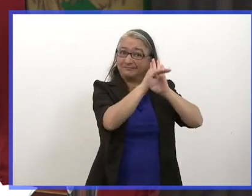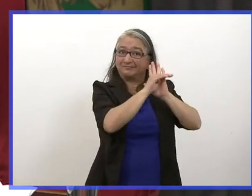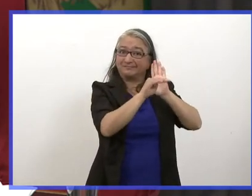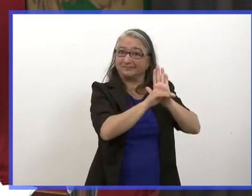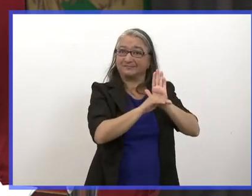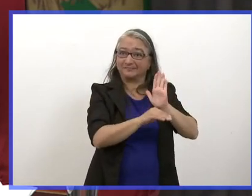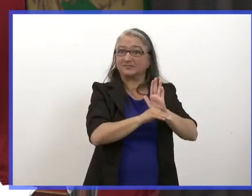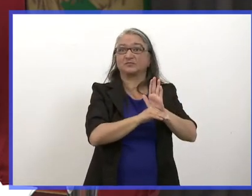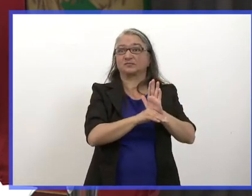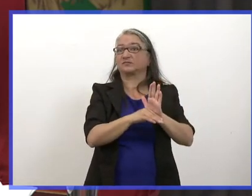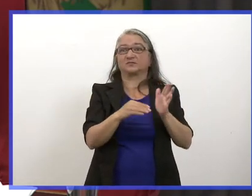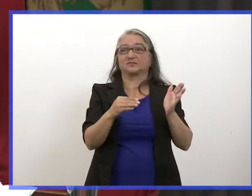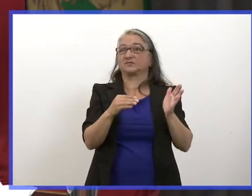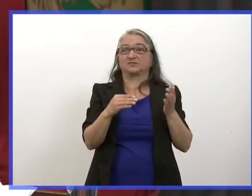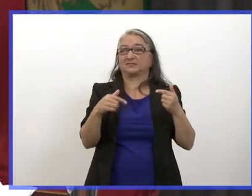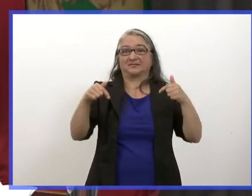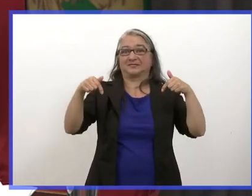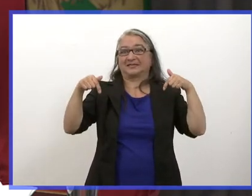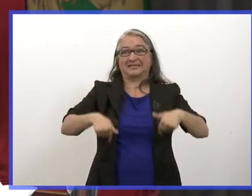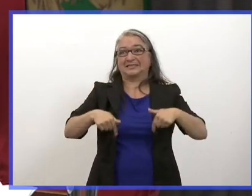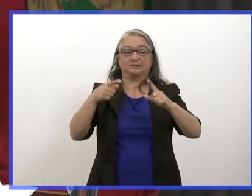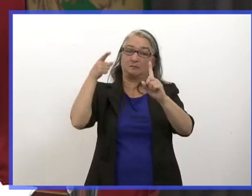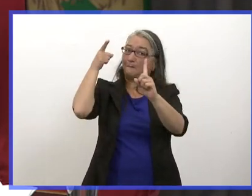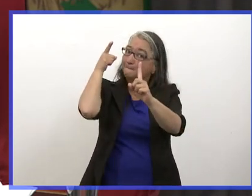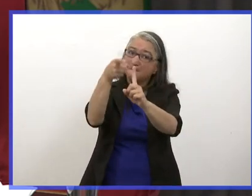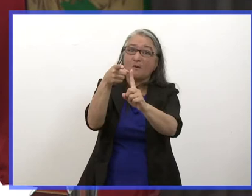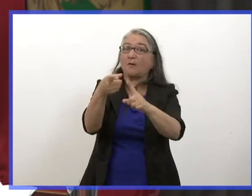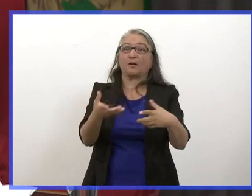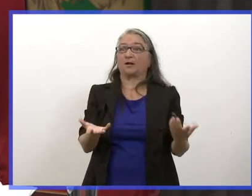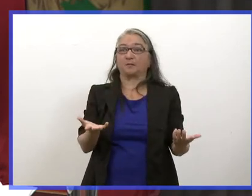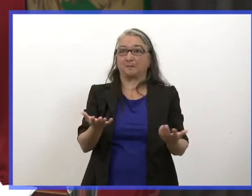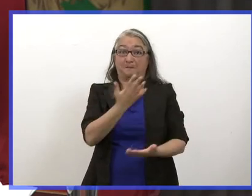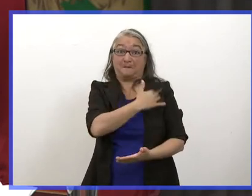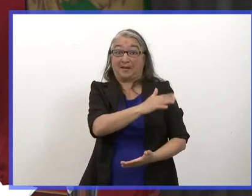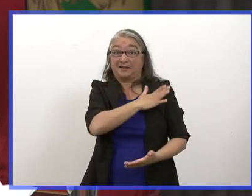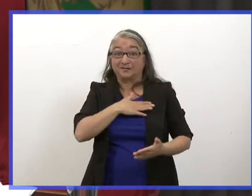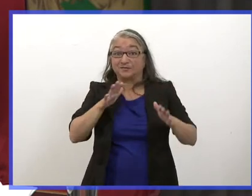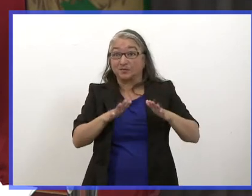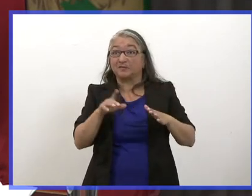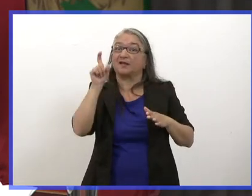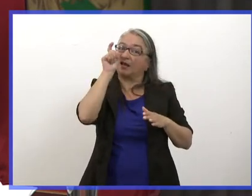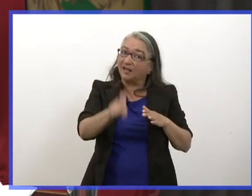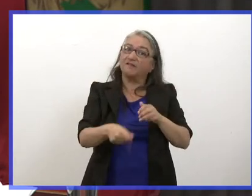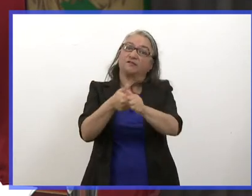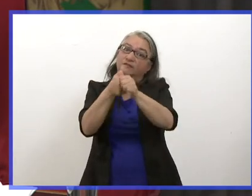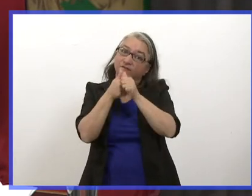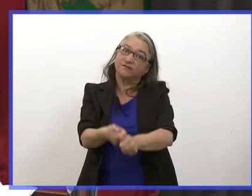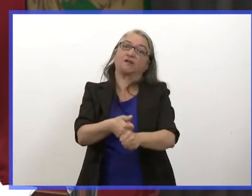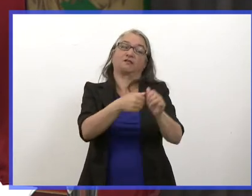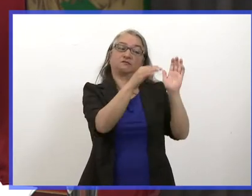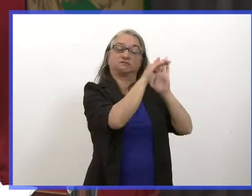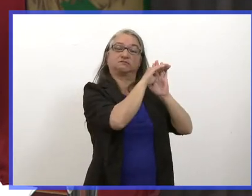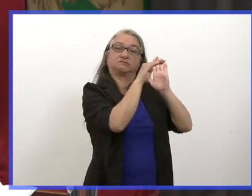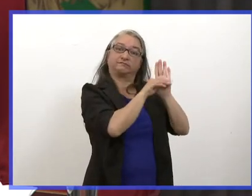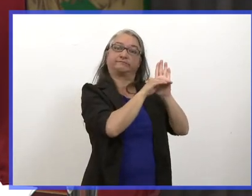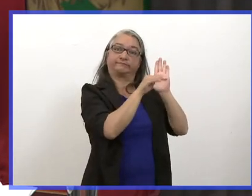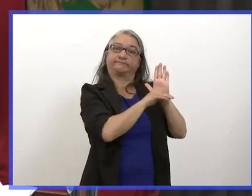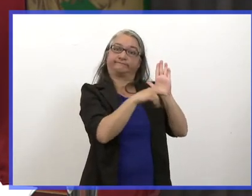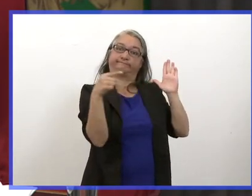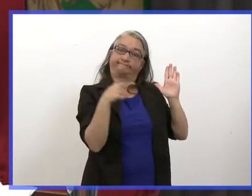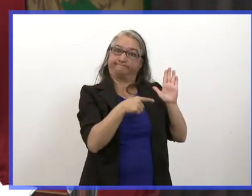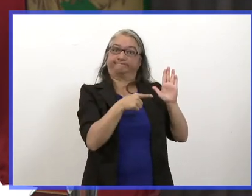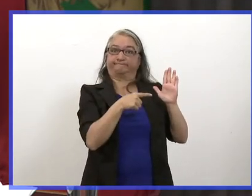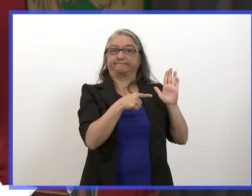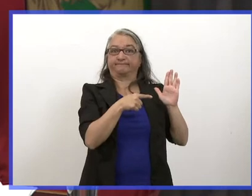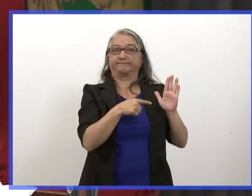the rules. That's a key determinant in the model that public health uses to ascertain what is effective and what is not.